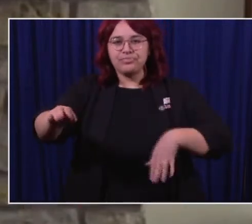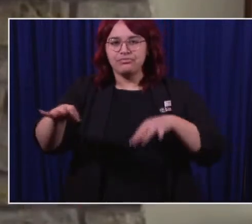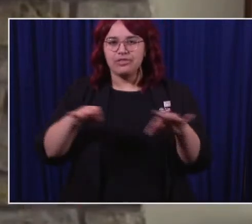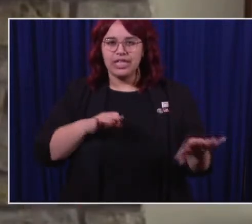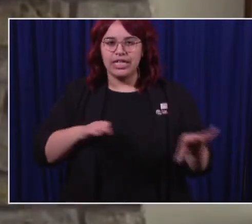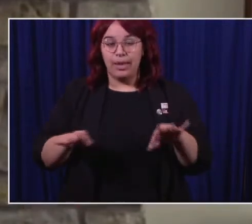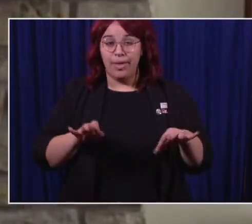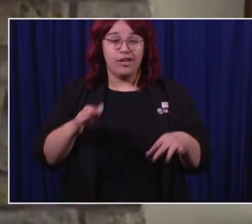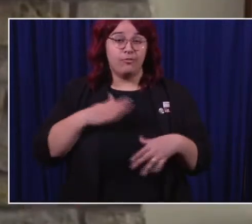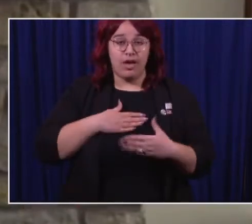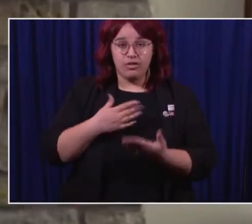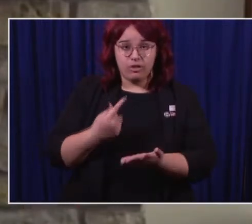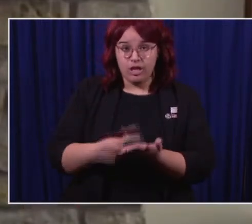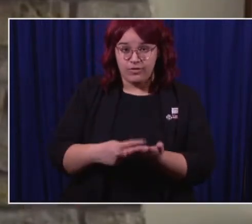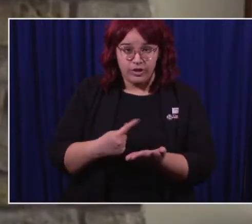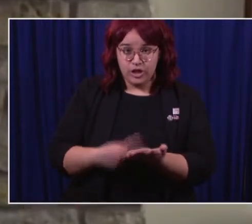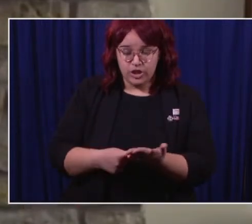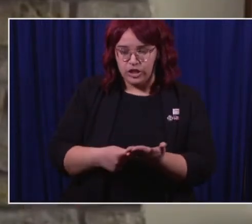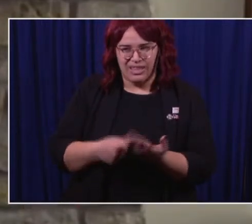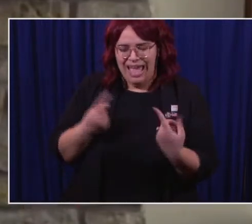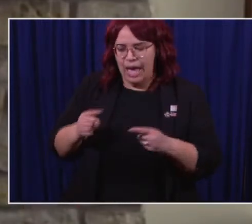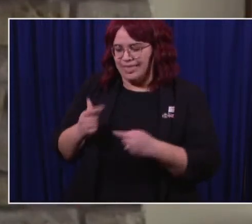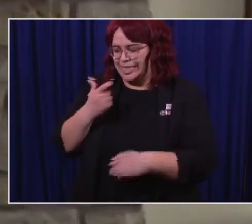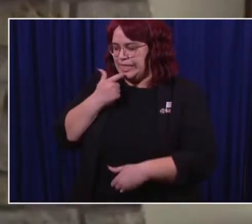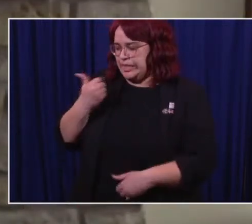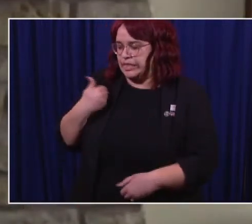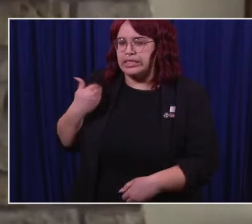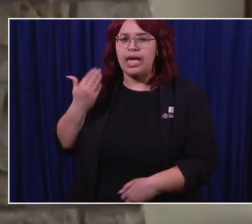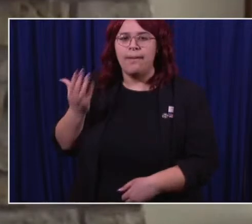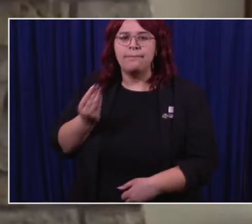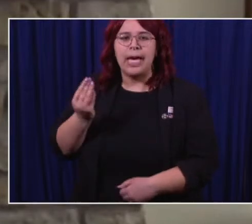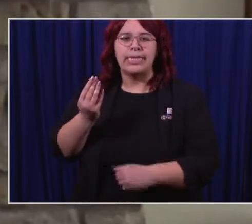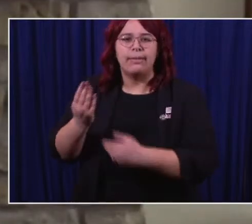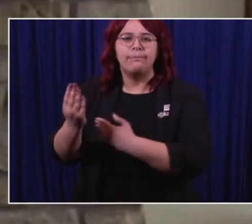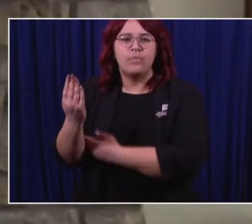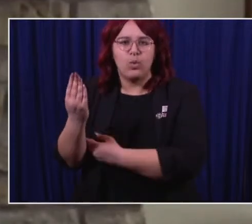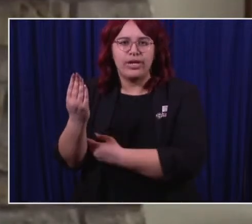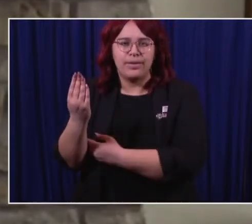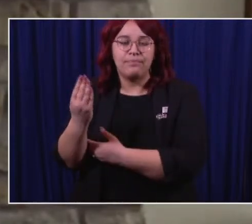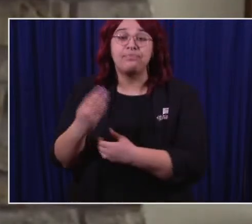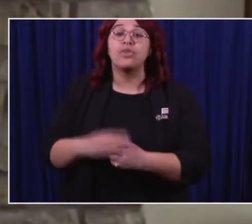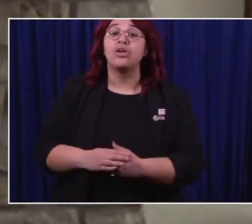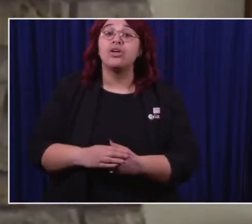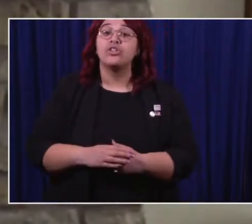Monday morning, I start with hospital zones at 6:30,